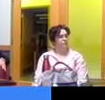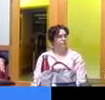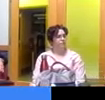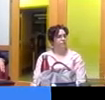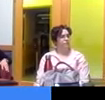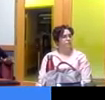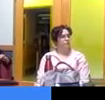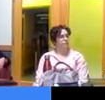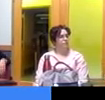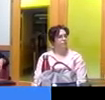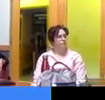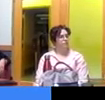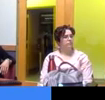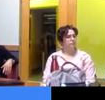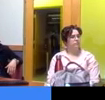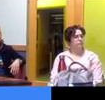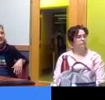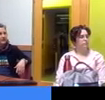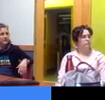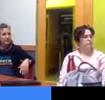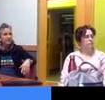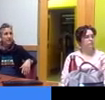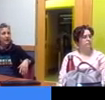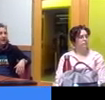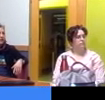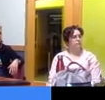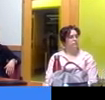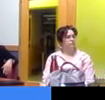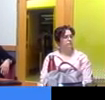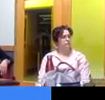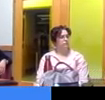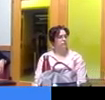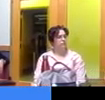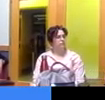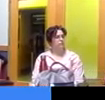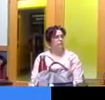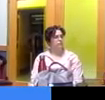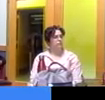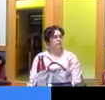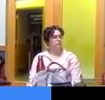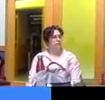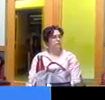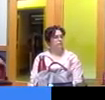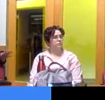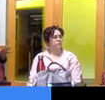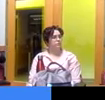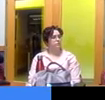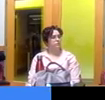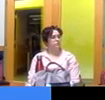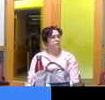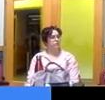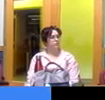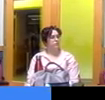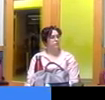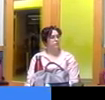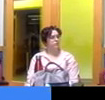to people if they choose that, or they can go to one of our 18 clinic sites and pick up their pills. And I highlighted the